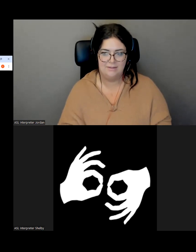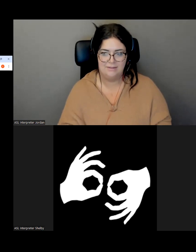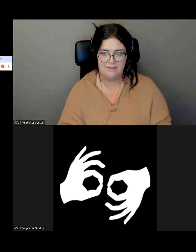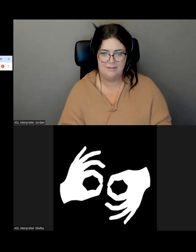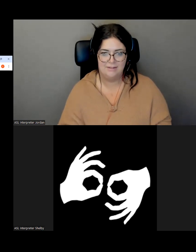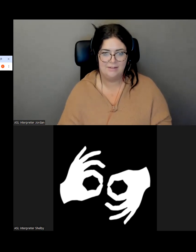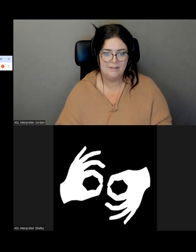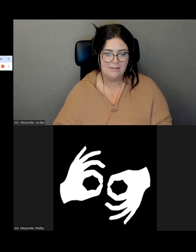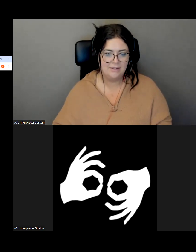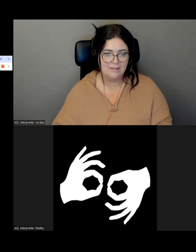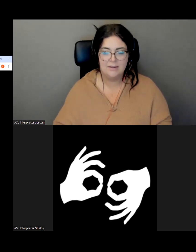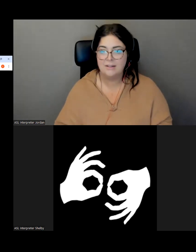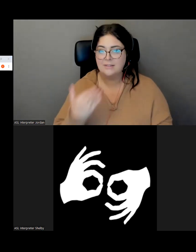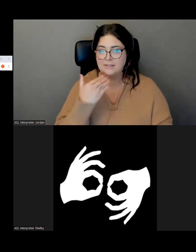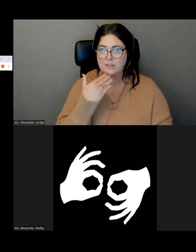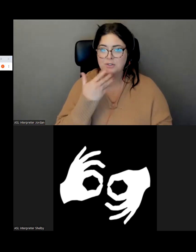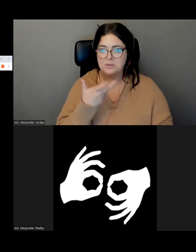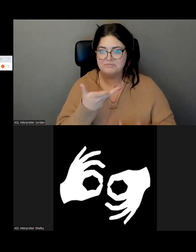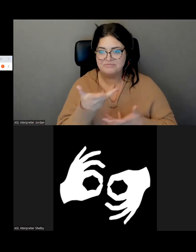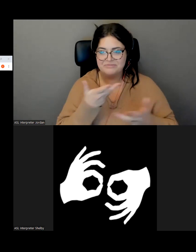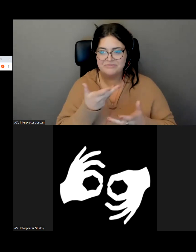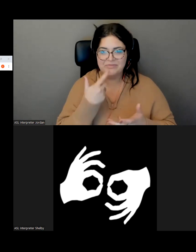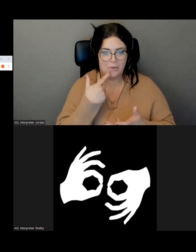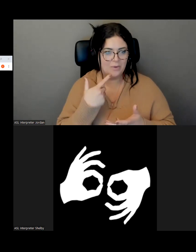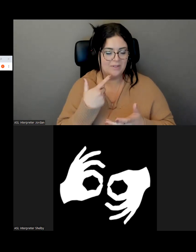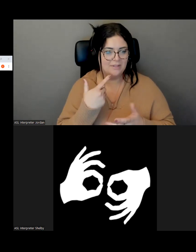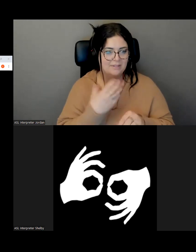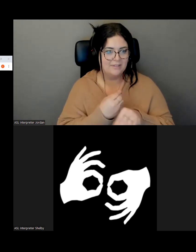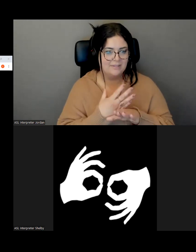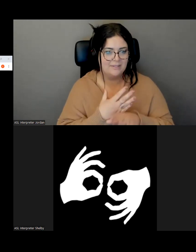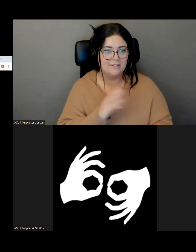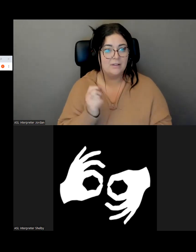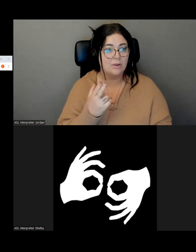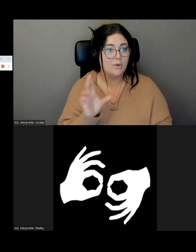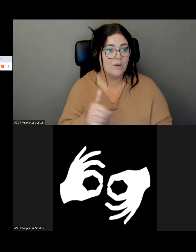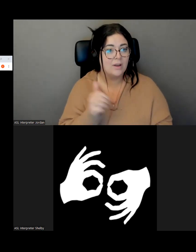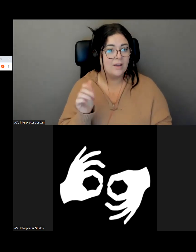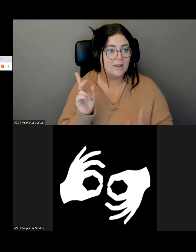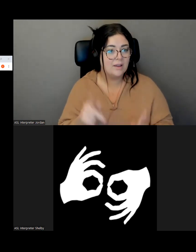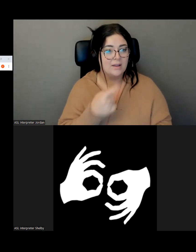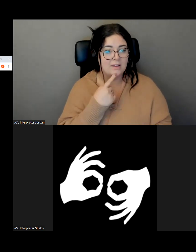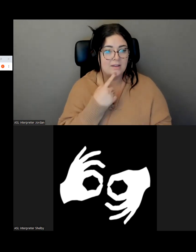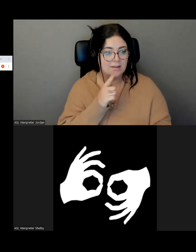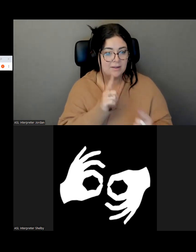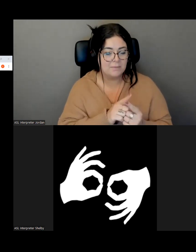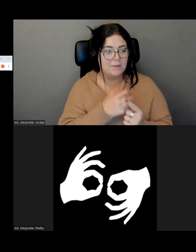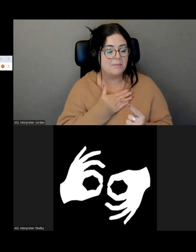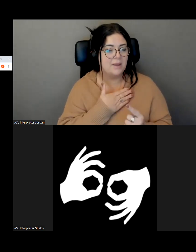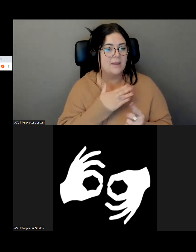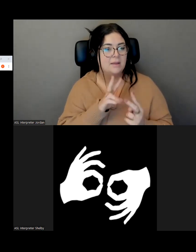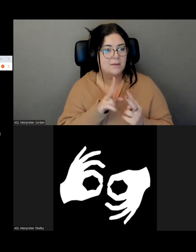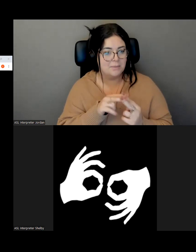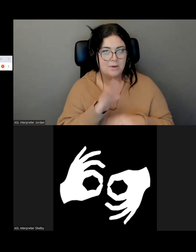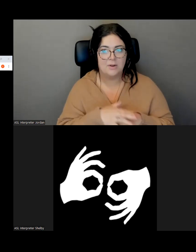Yeah, this is a great way to be interactive when on the call. Oh, we have another person saying that they met their partner online as well. I